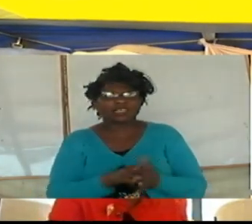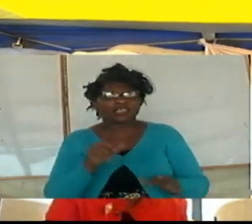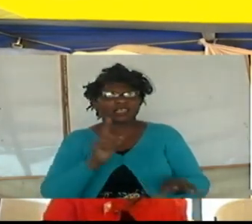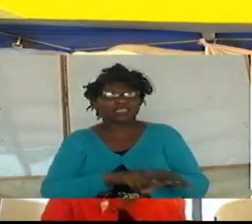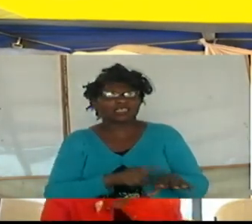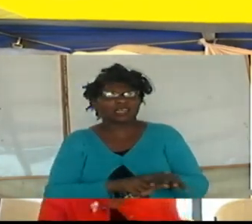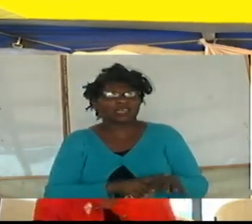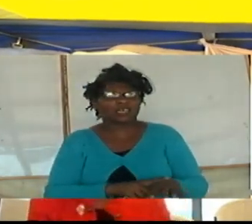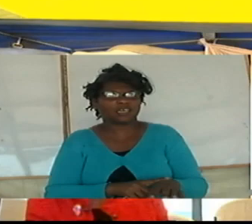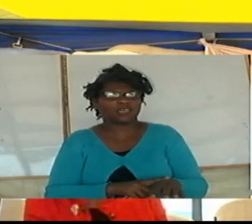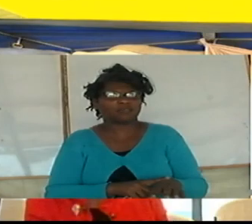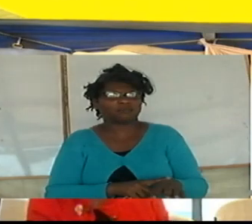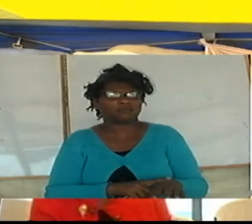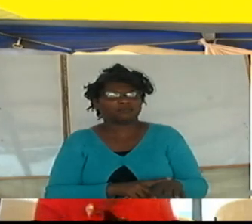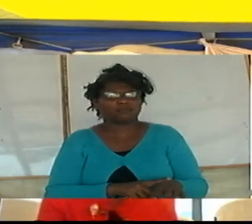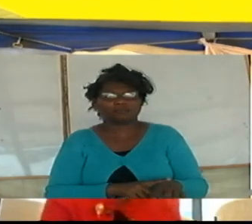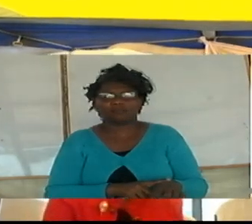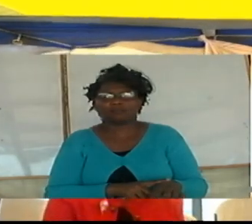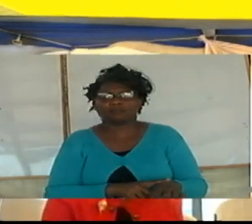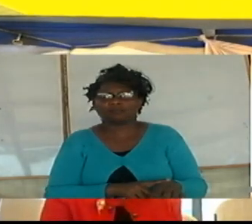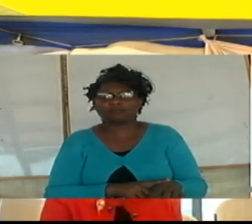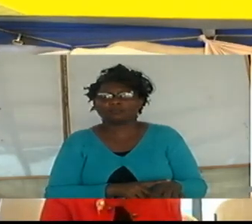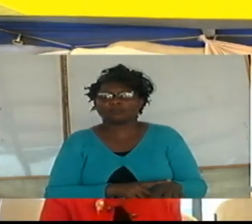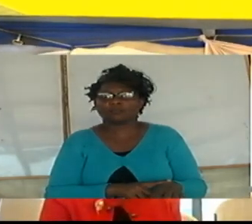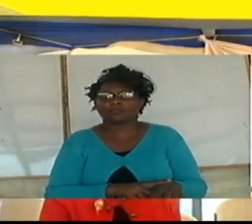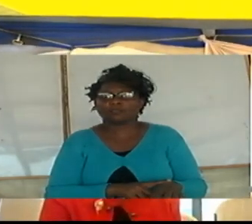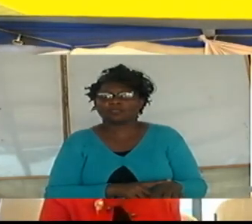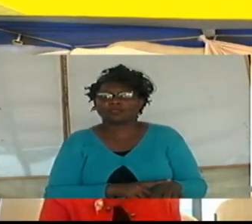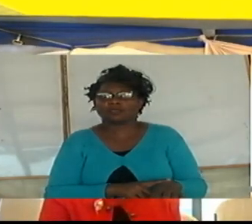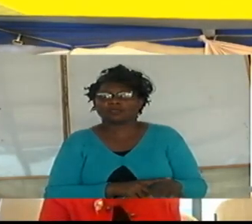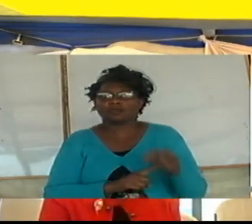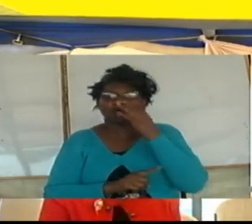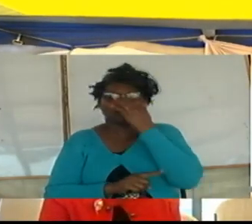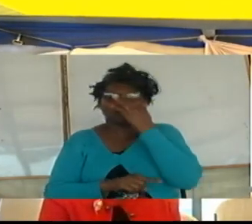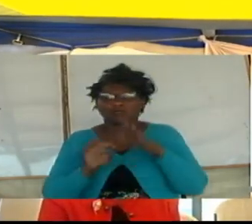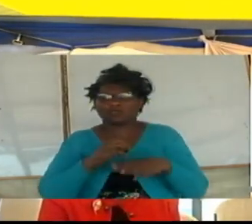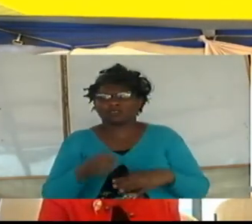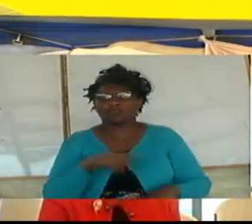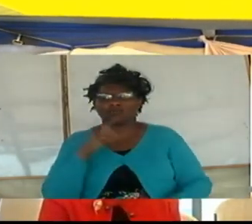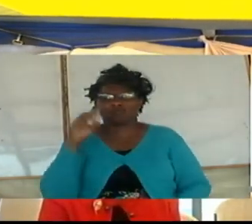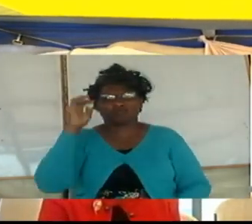You know, and eventually he stopped. Because, I mean, while he was robbing me,